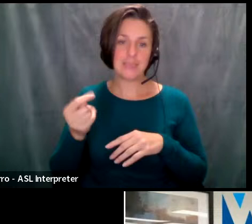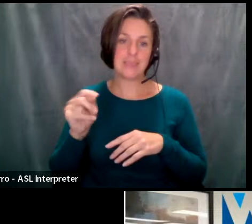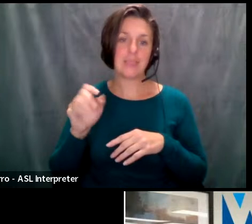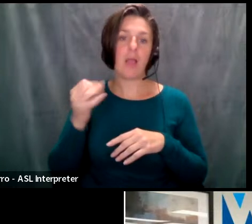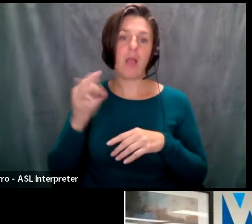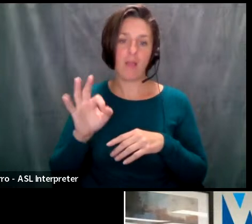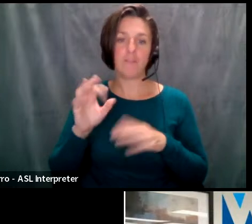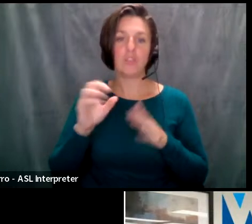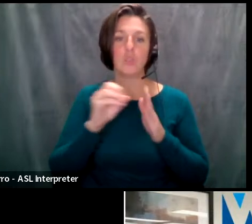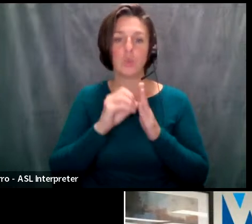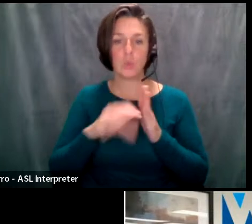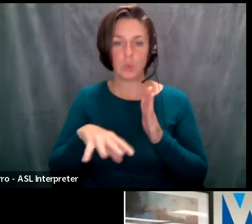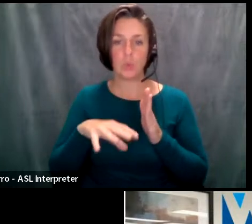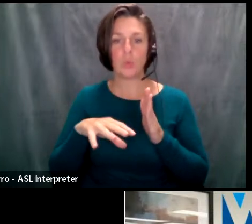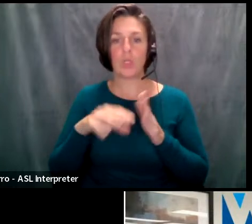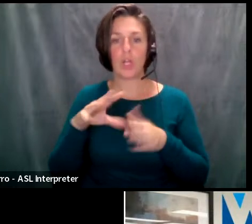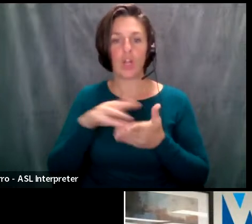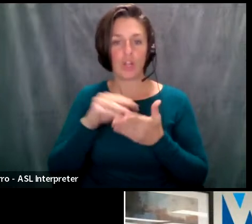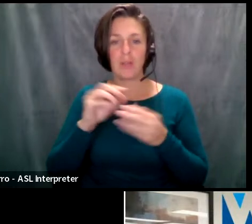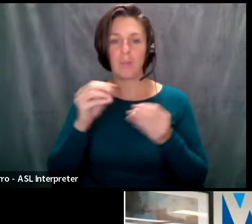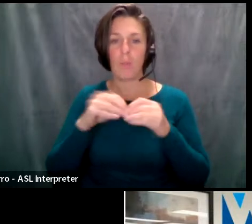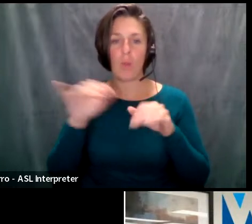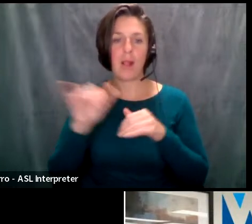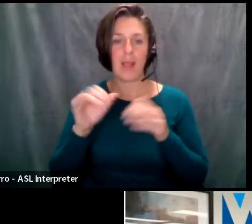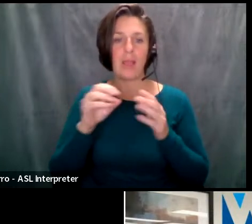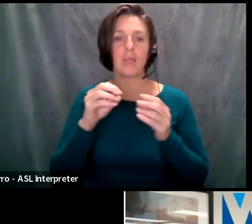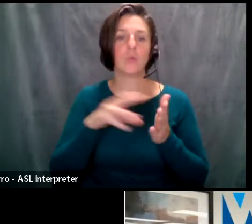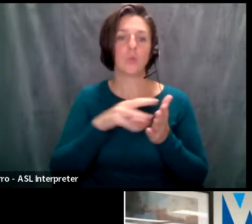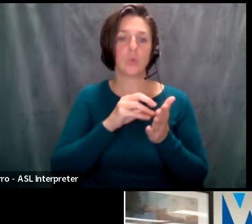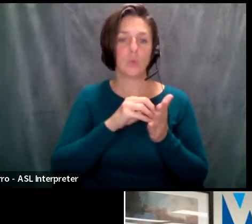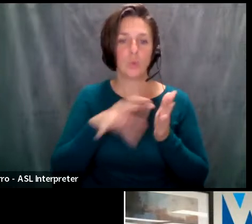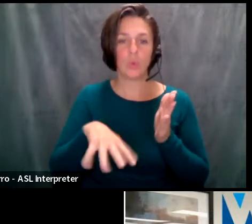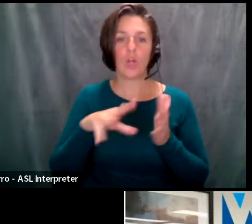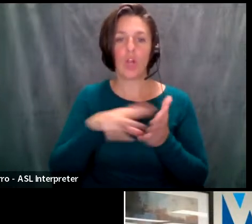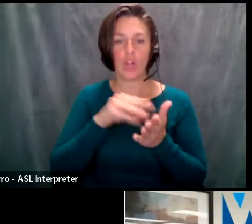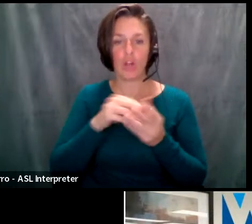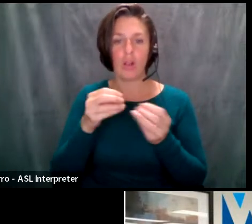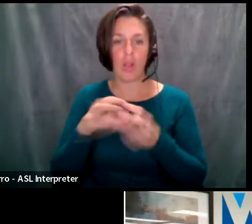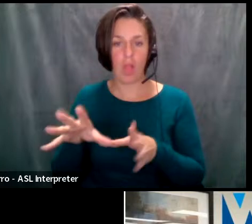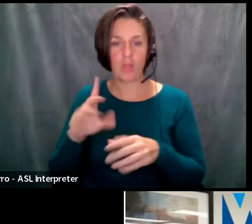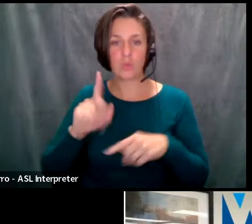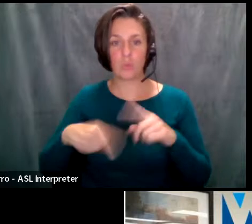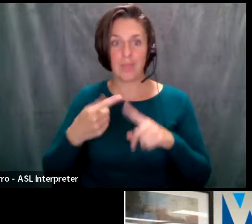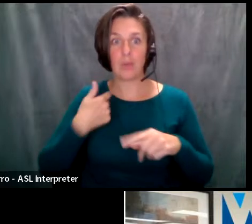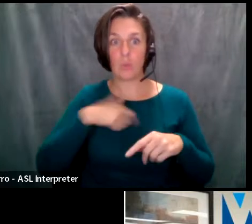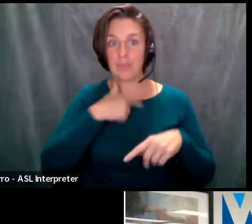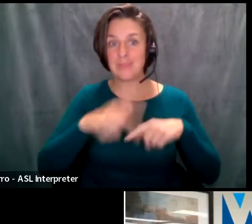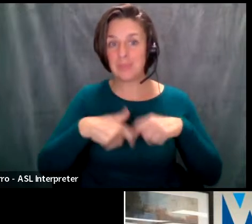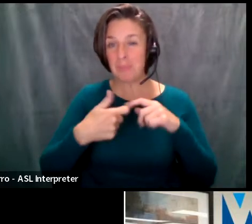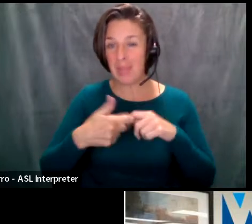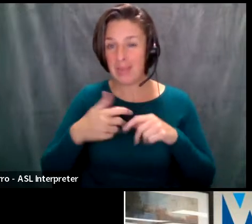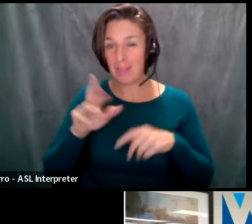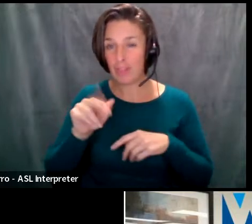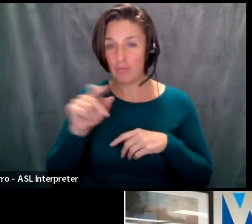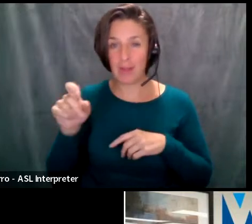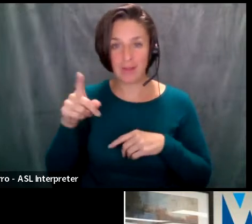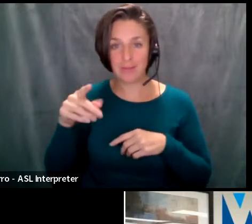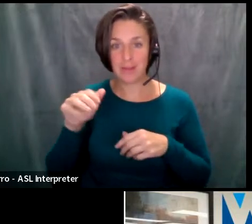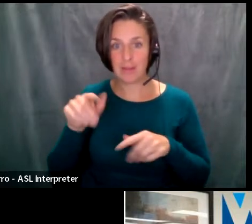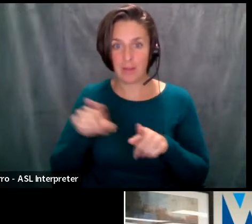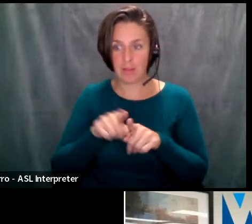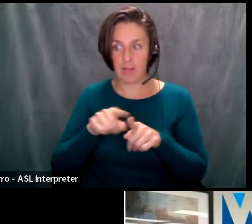learning loss, because when we're suspending students at the rates that we are, they're not learning, right? Because they're not in class.